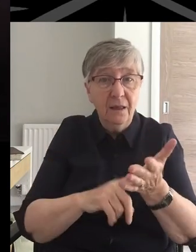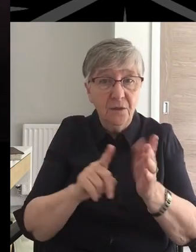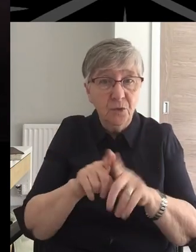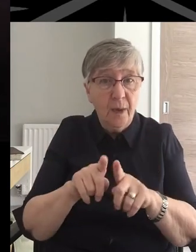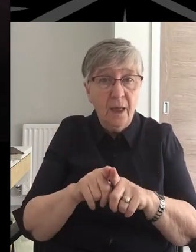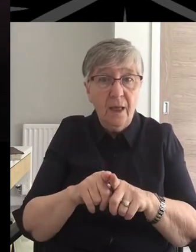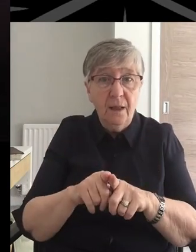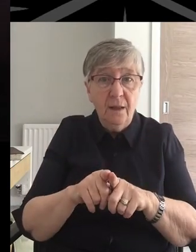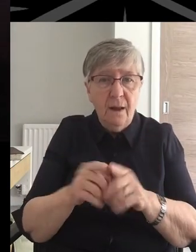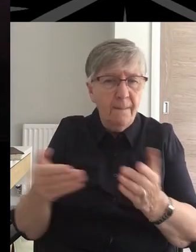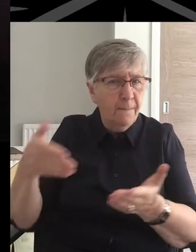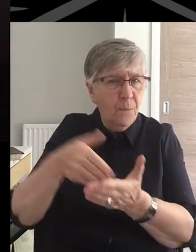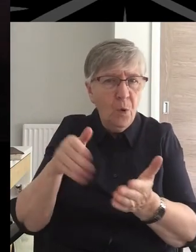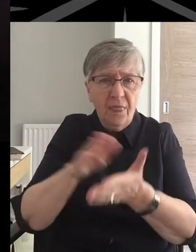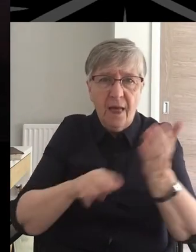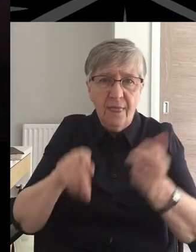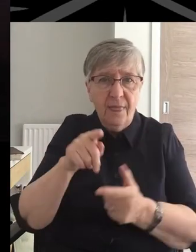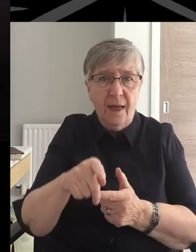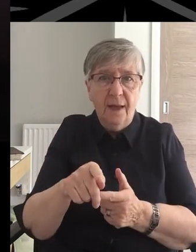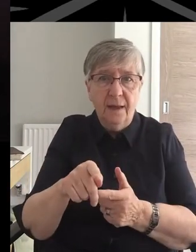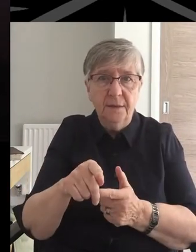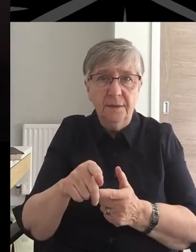And more than that, more than just the